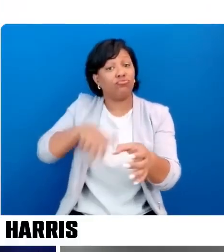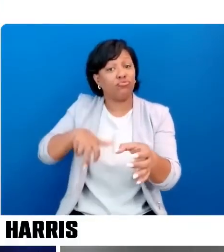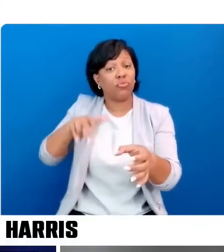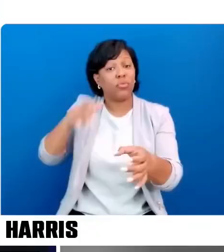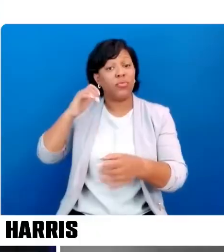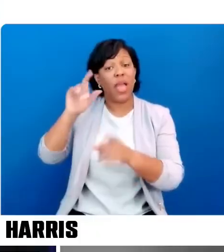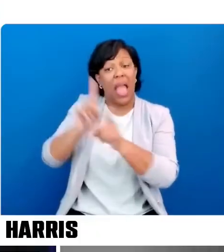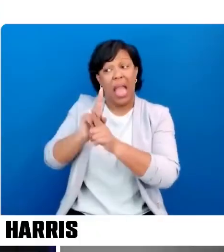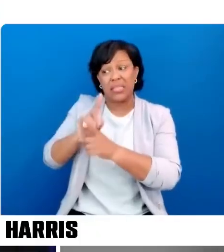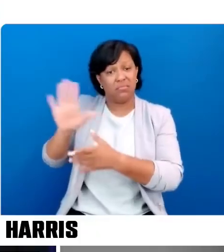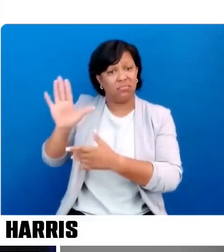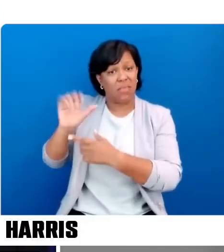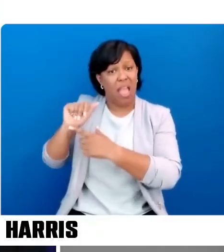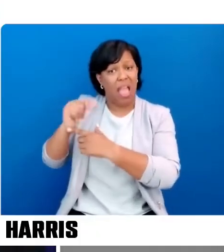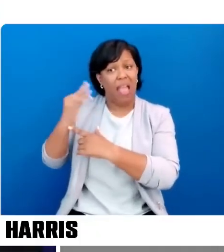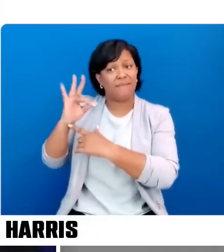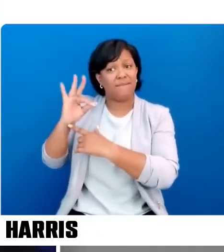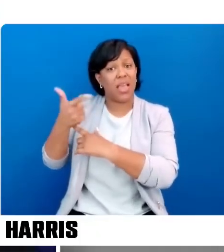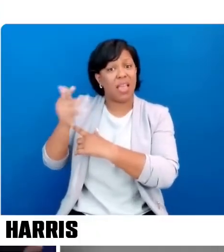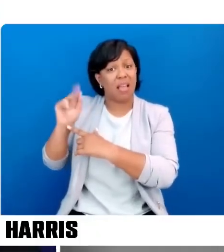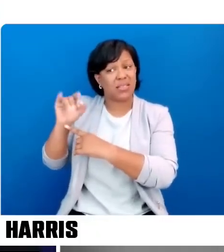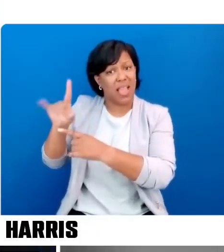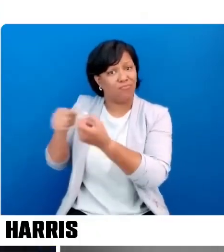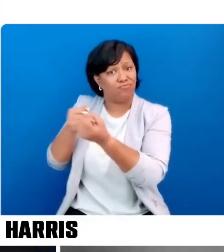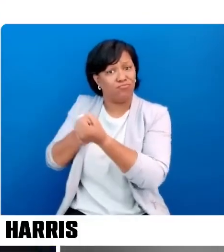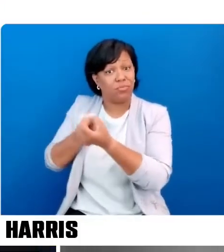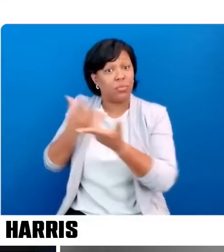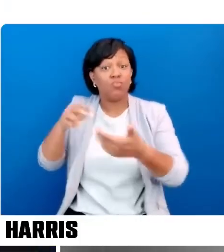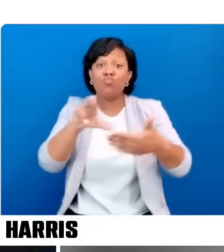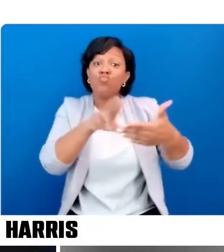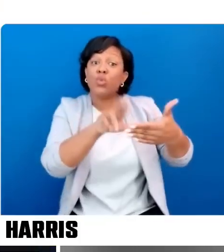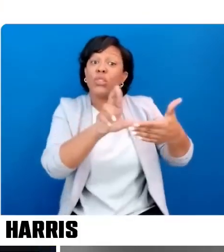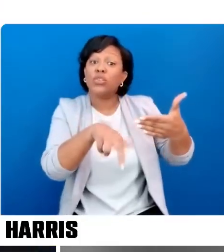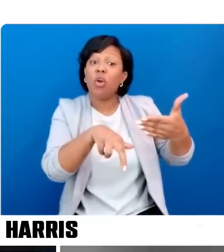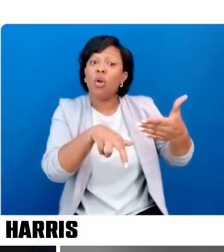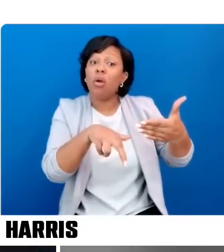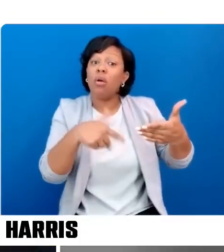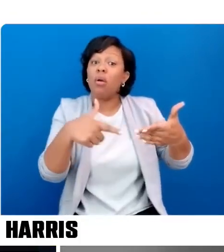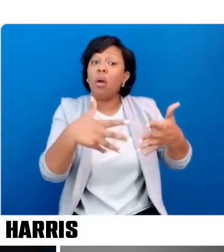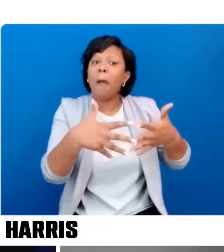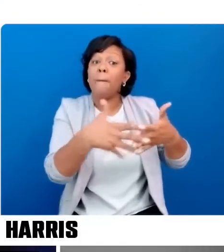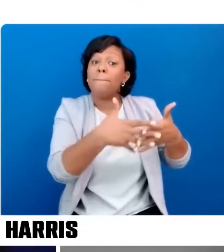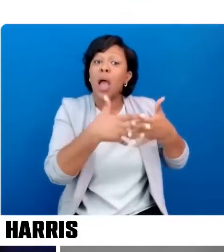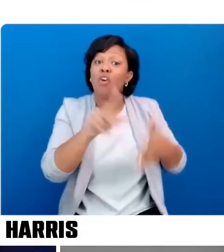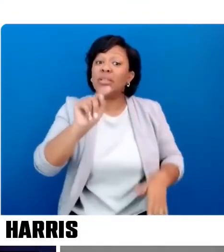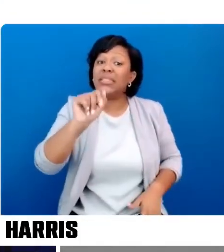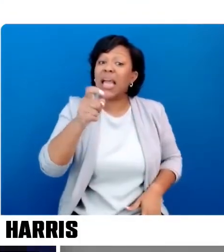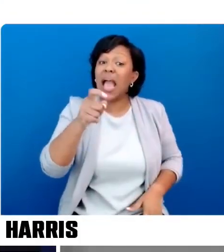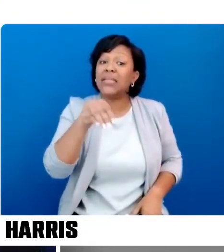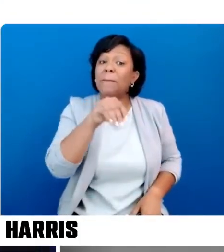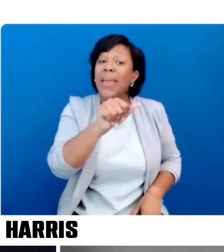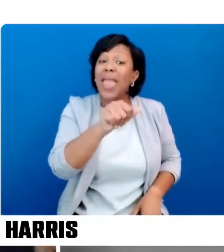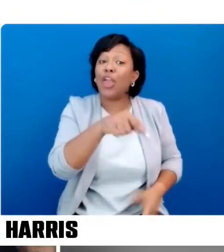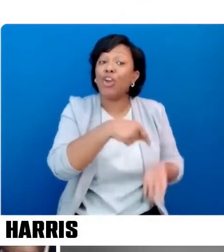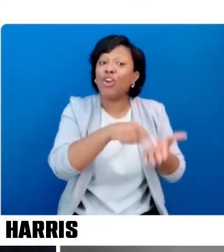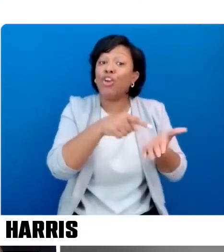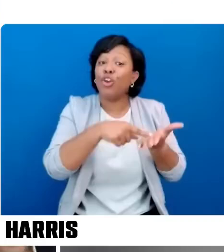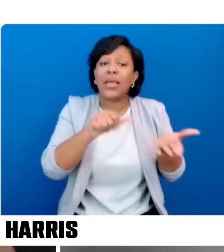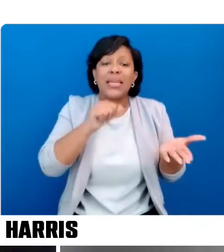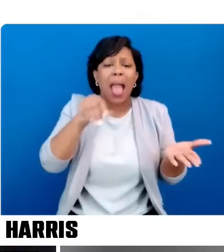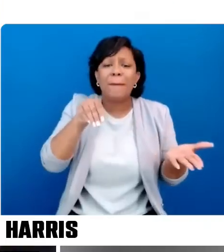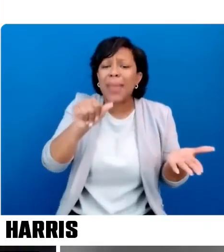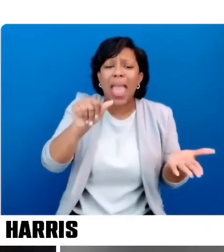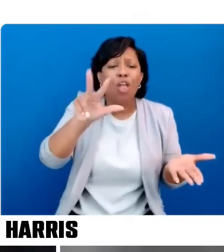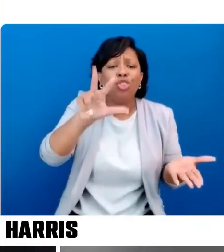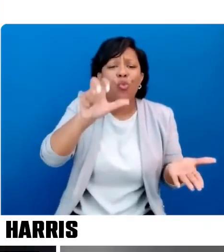a result, America's taxpayers are not paying the $300 million a day we were paying for that endless war. And as